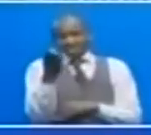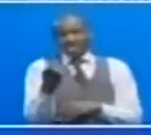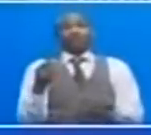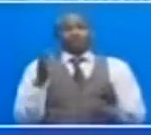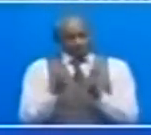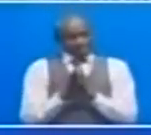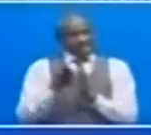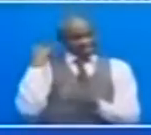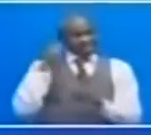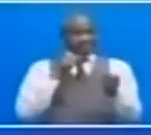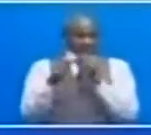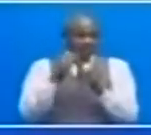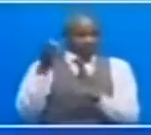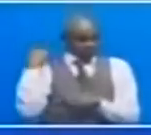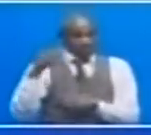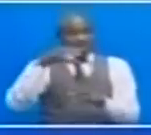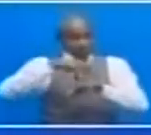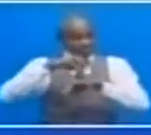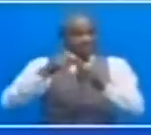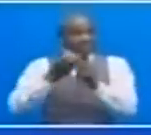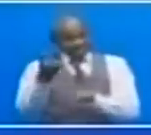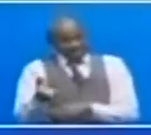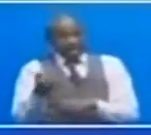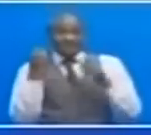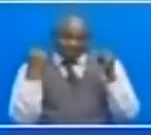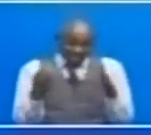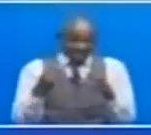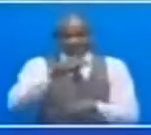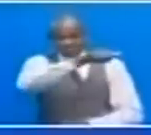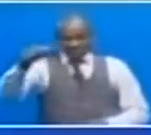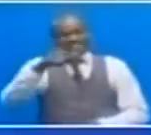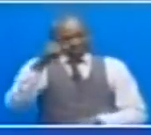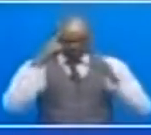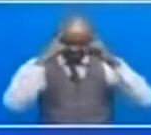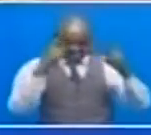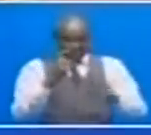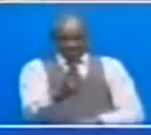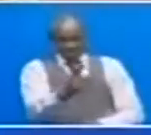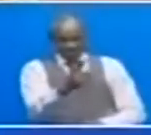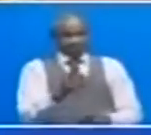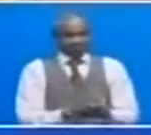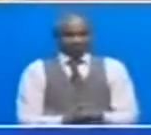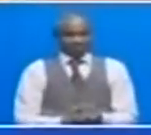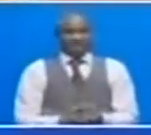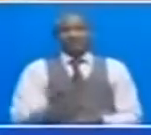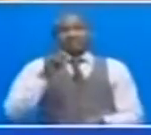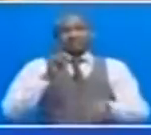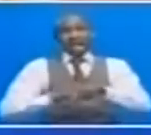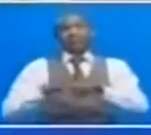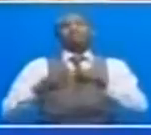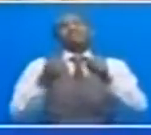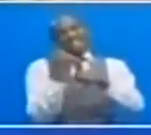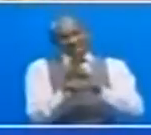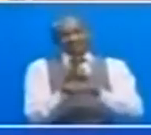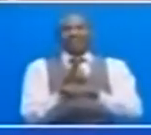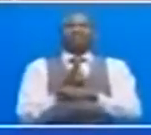with last year's violence at some mosques in Mombasa, some having been labeled as notorious criminals. Akashikwa kuanzia saa tano alikuwa